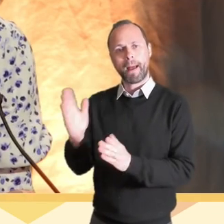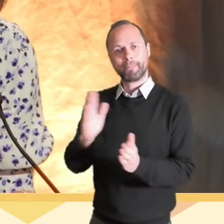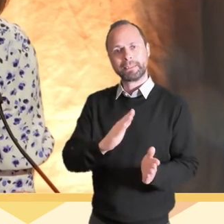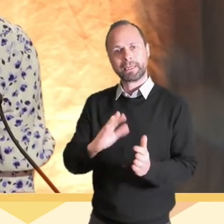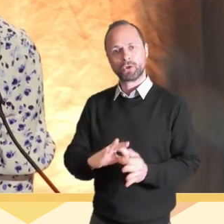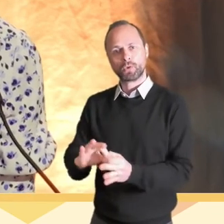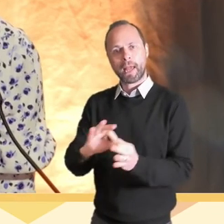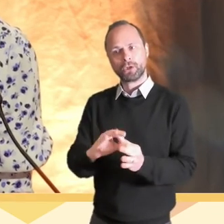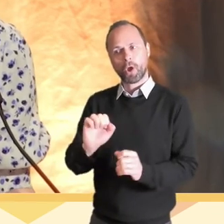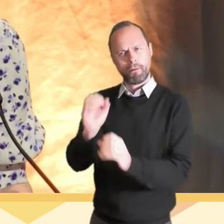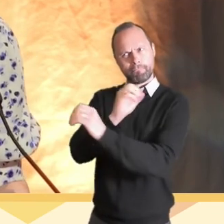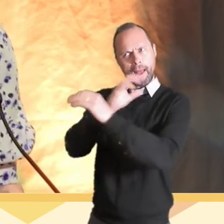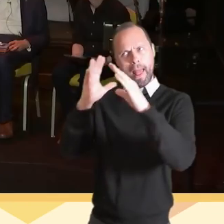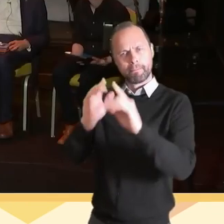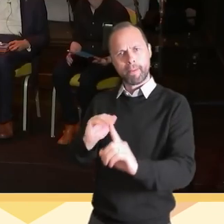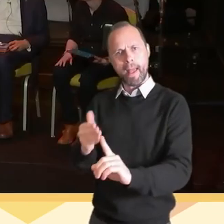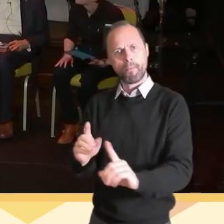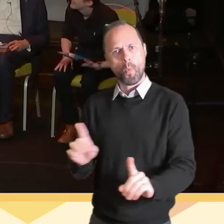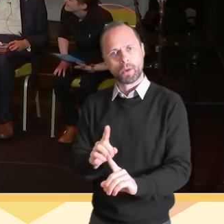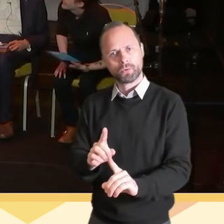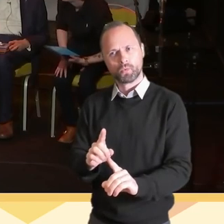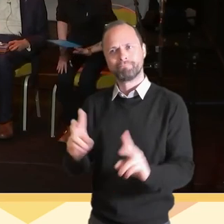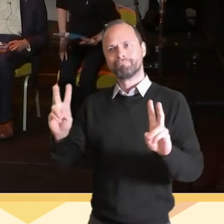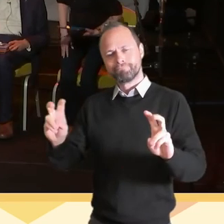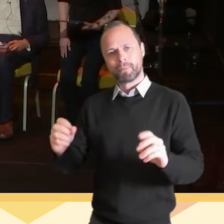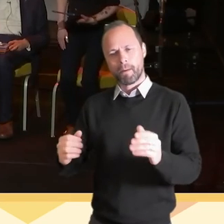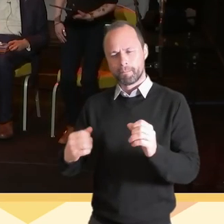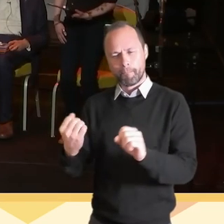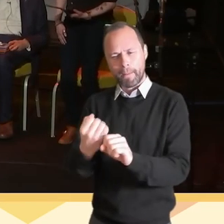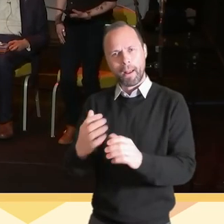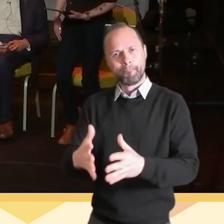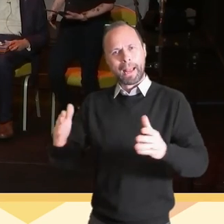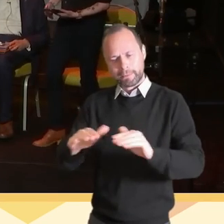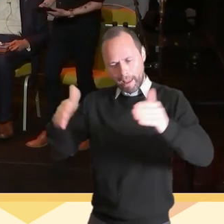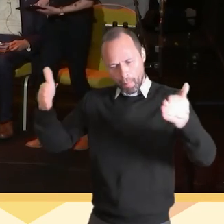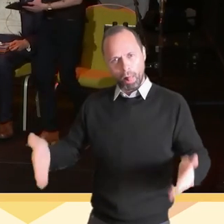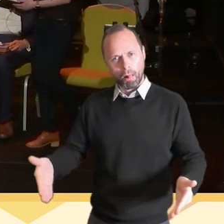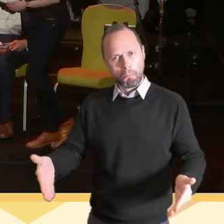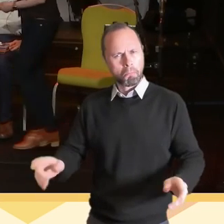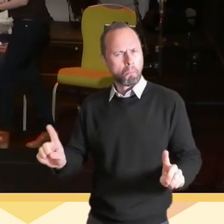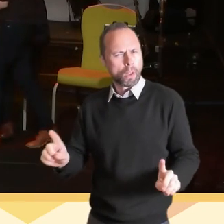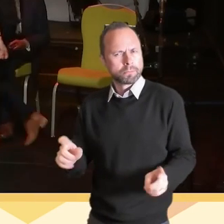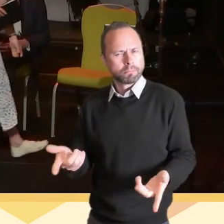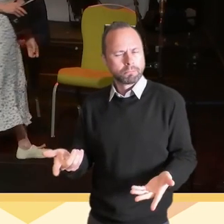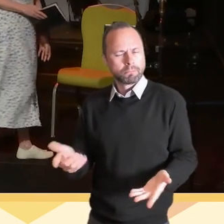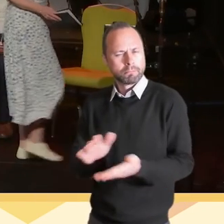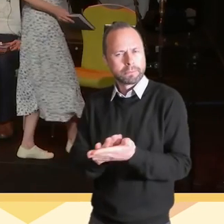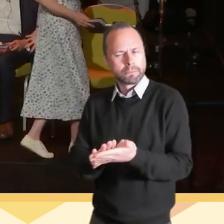is building a bigger table. So Hayley, please do come and share about your presidential theme.